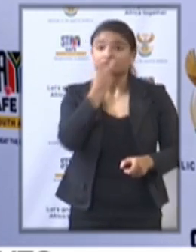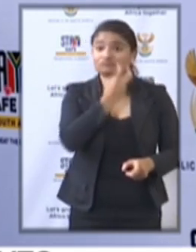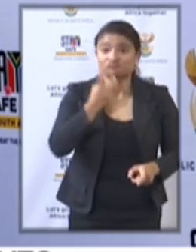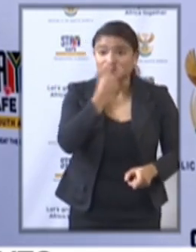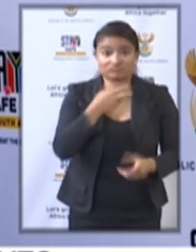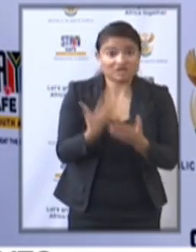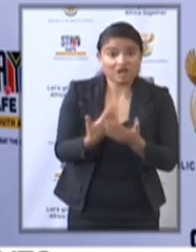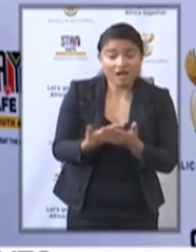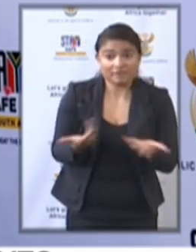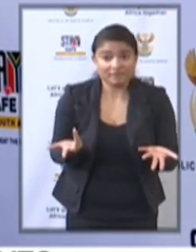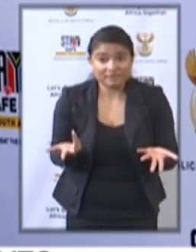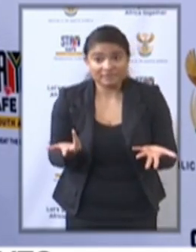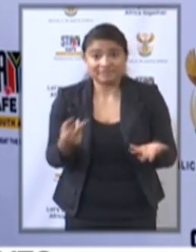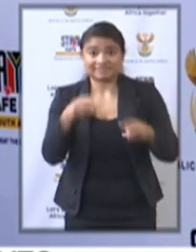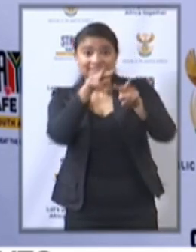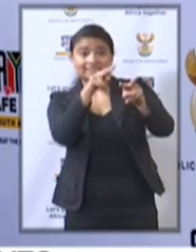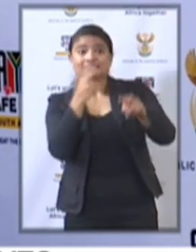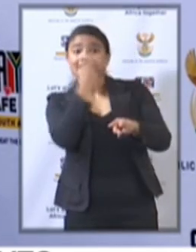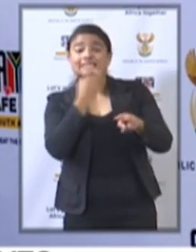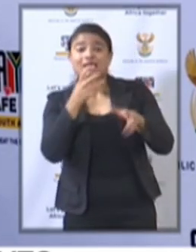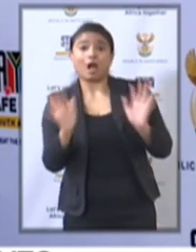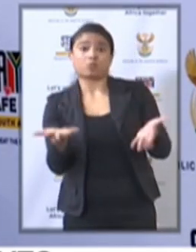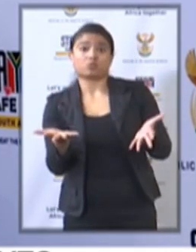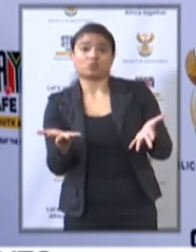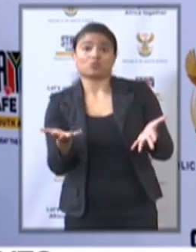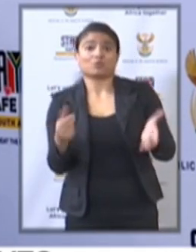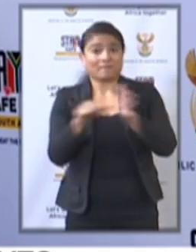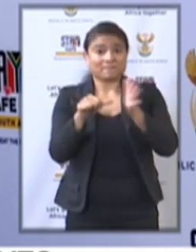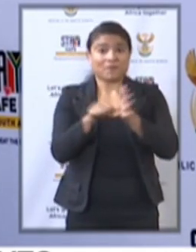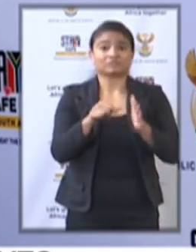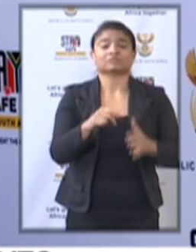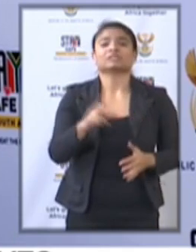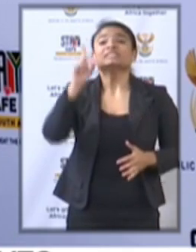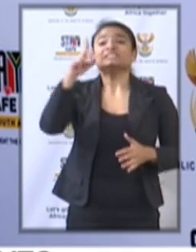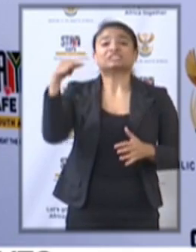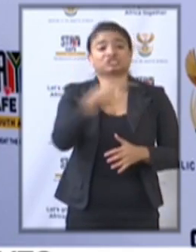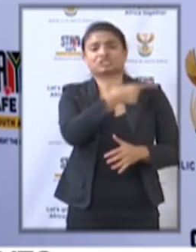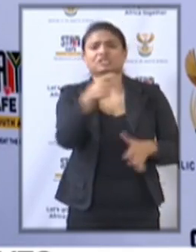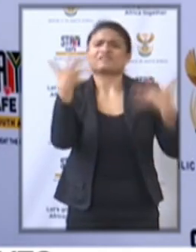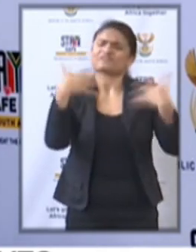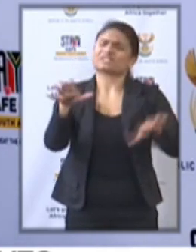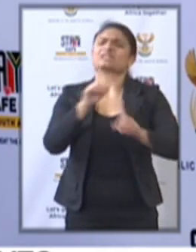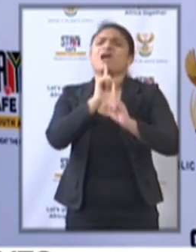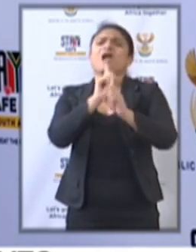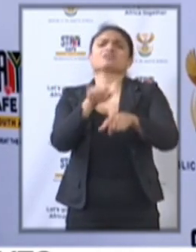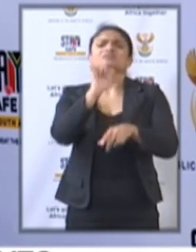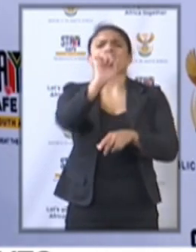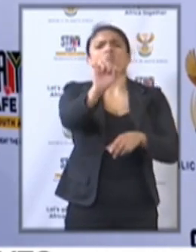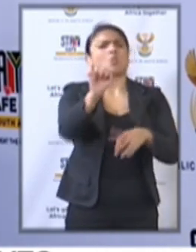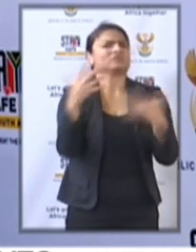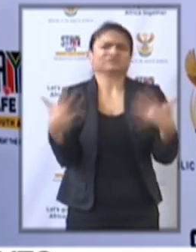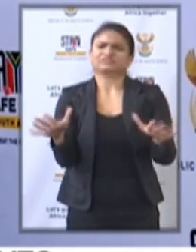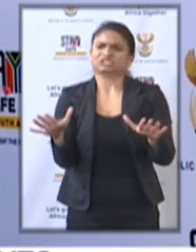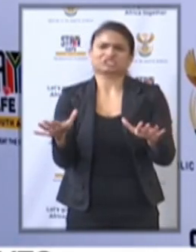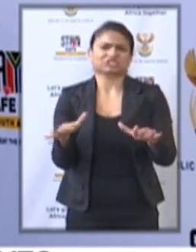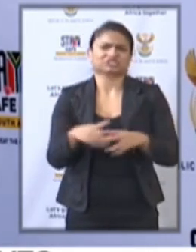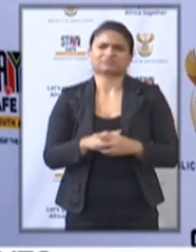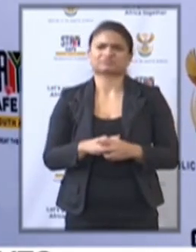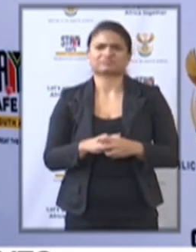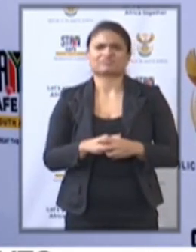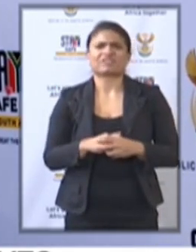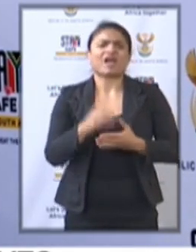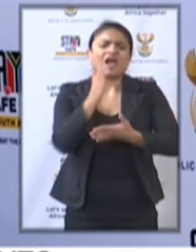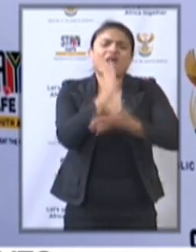on the issue of the DG has already answered the question on partly